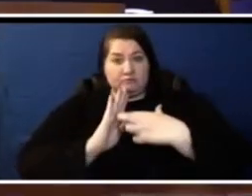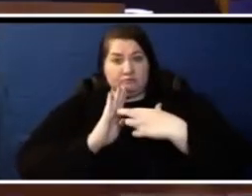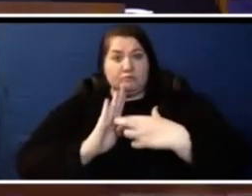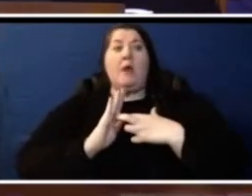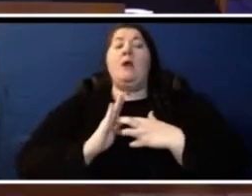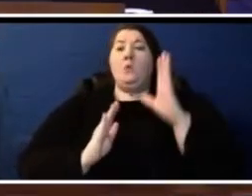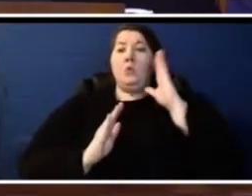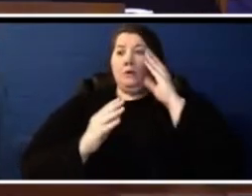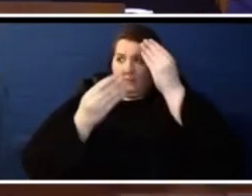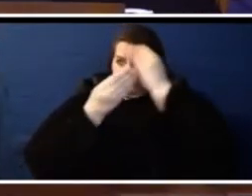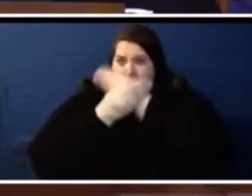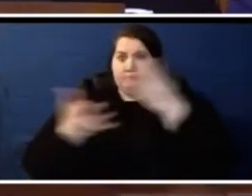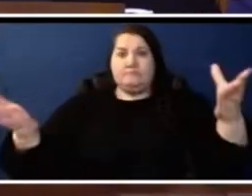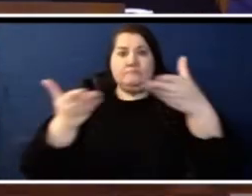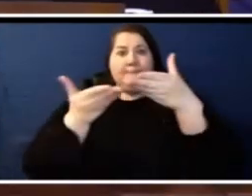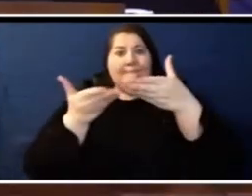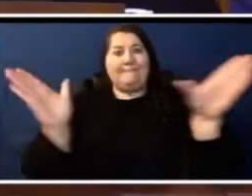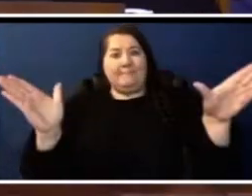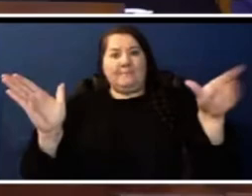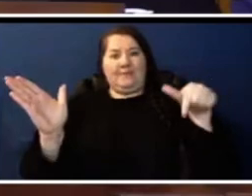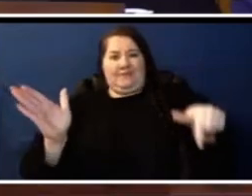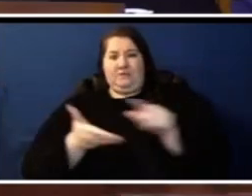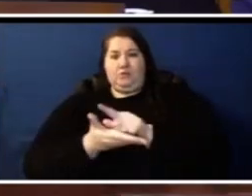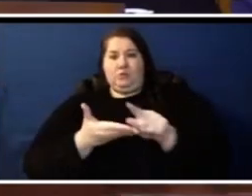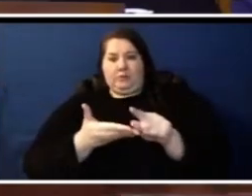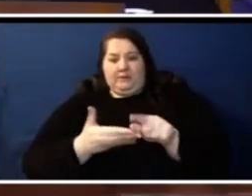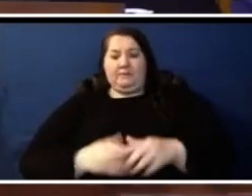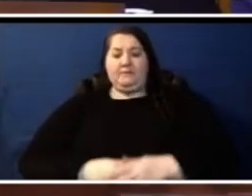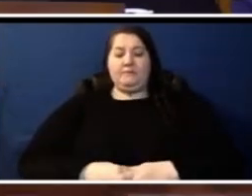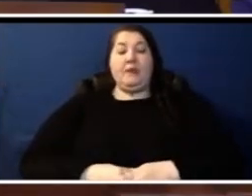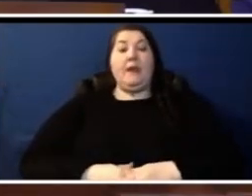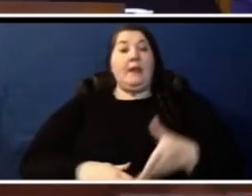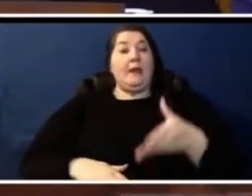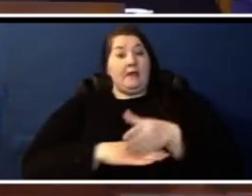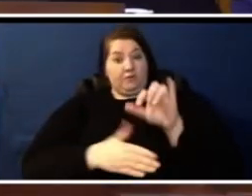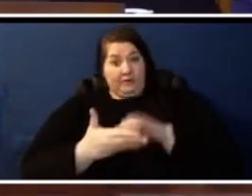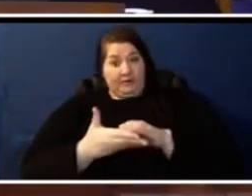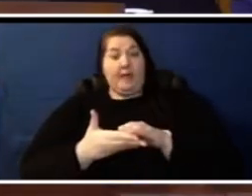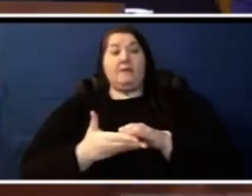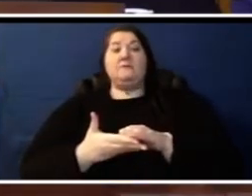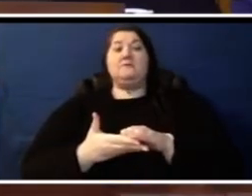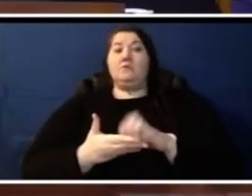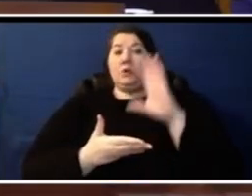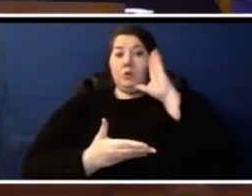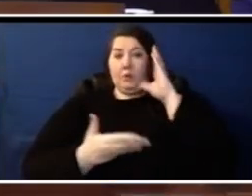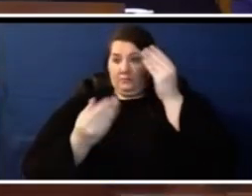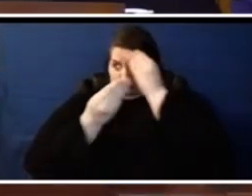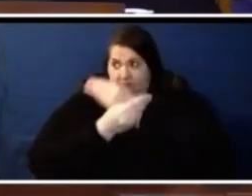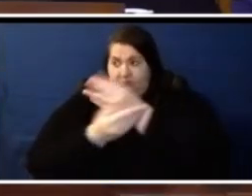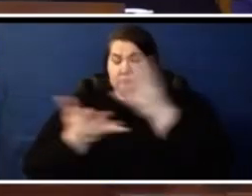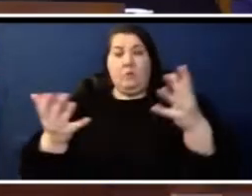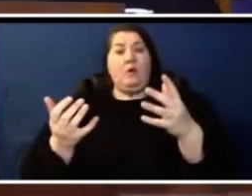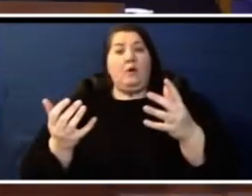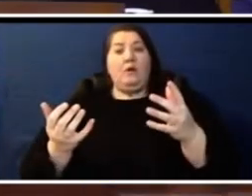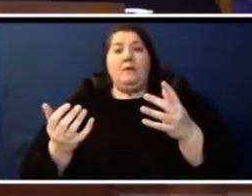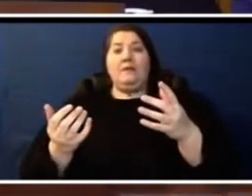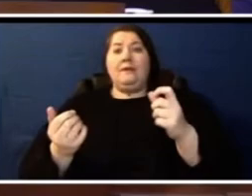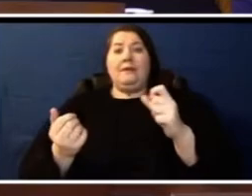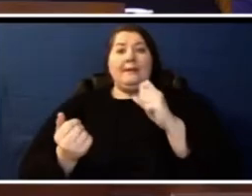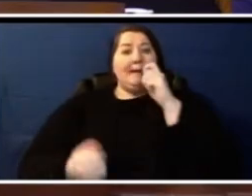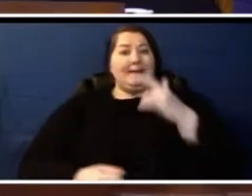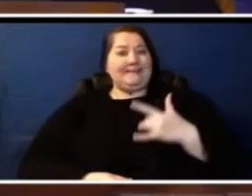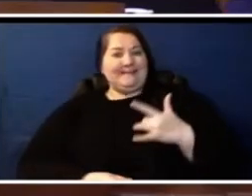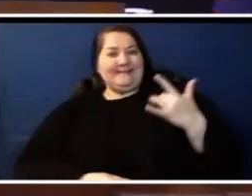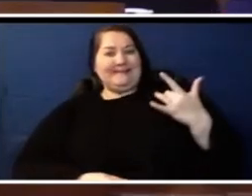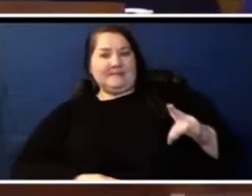week. Beyond that release, the Select Committee intends to make public the bulk of its non-sensitive records